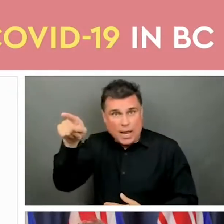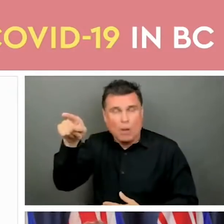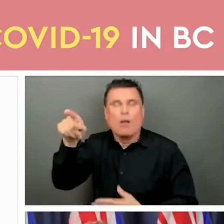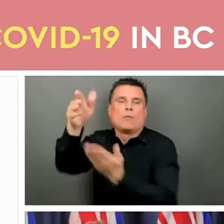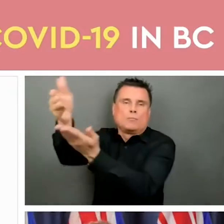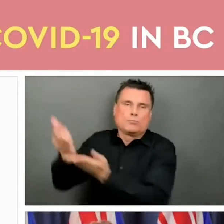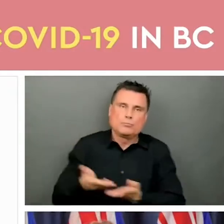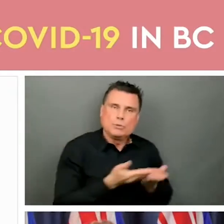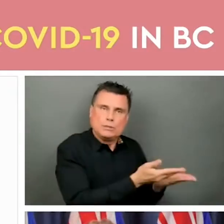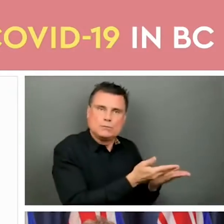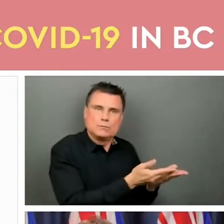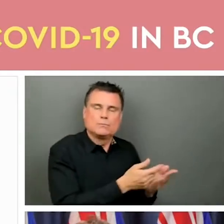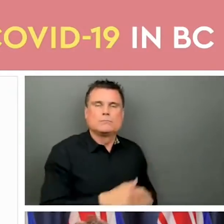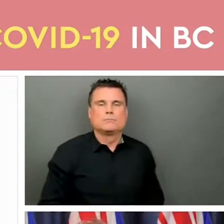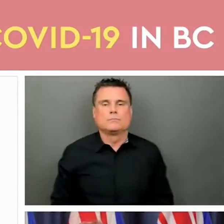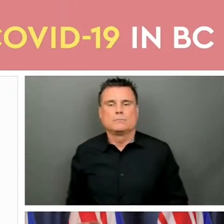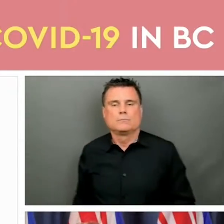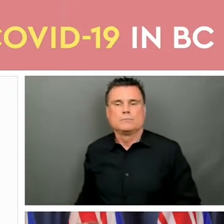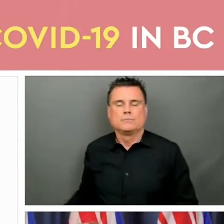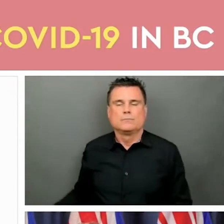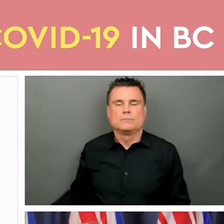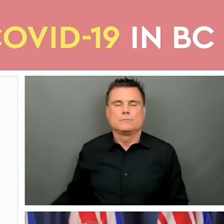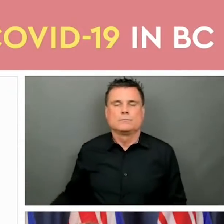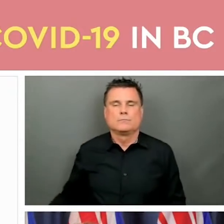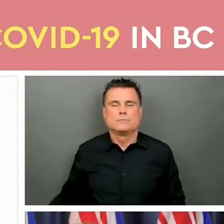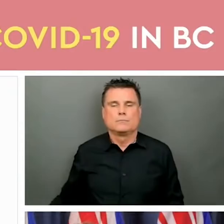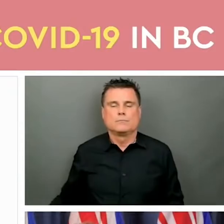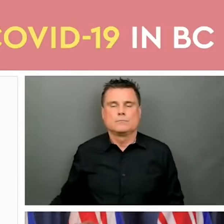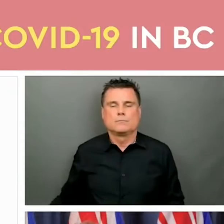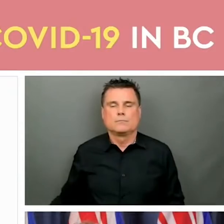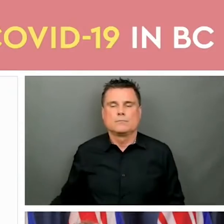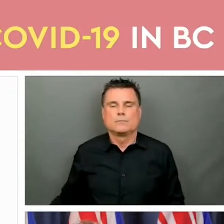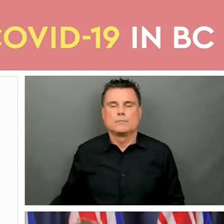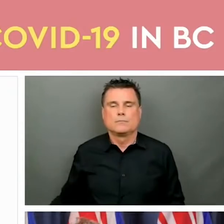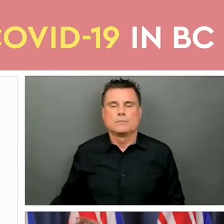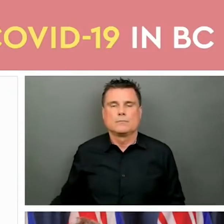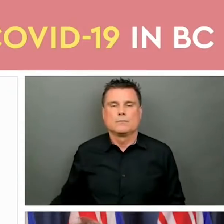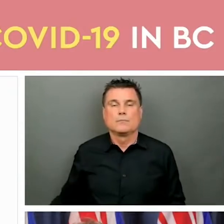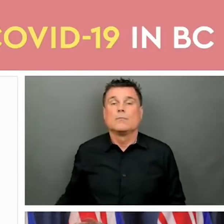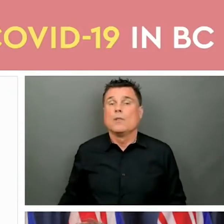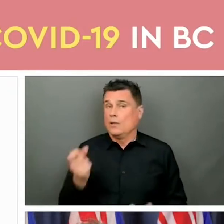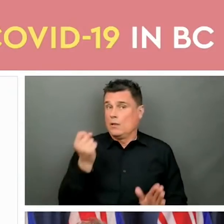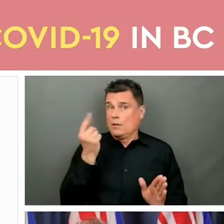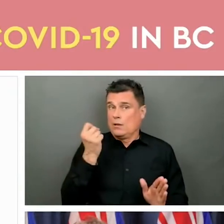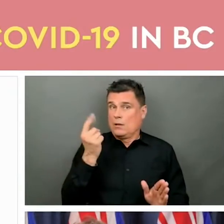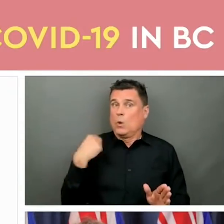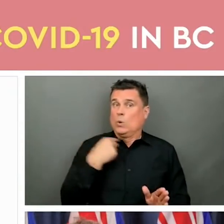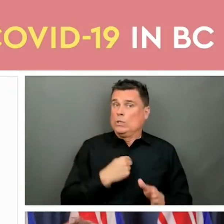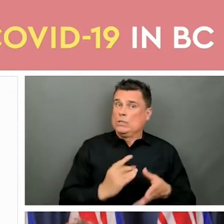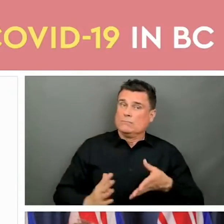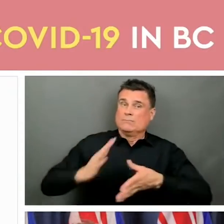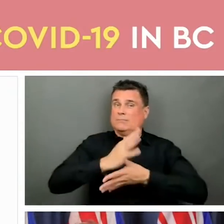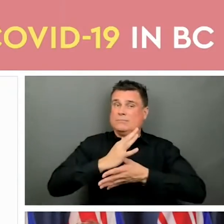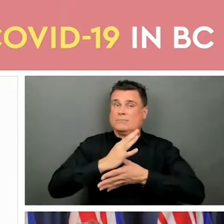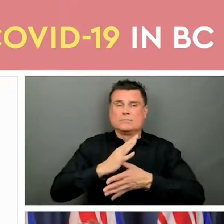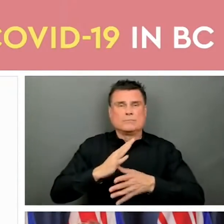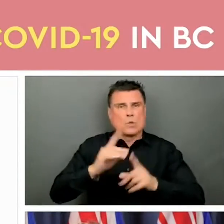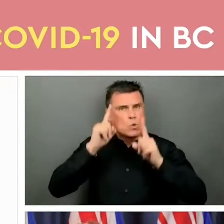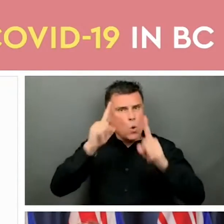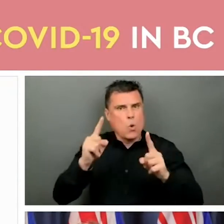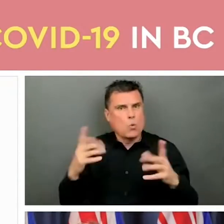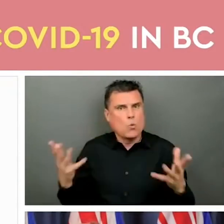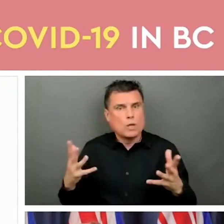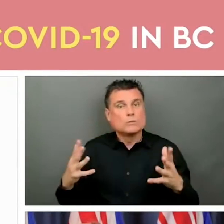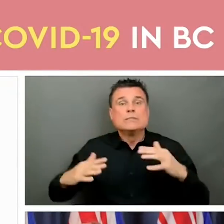of our work in our rural, remote First Nations and Indigenous communities transportation response framework to move people to the care they